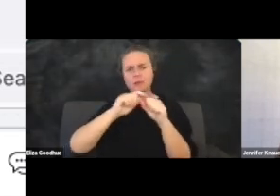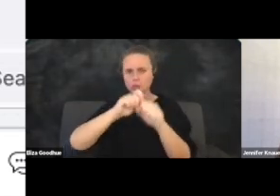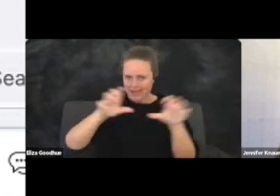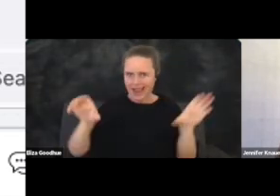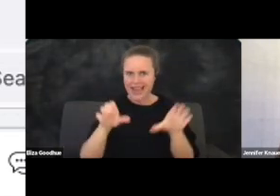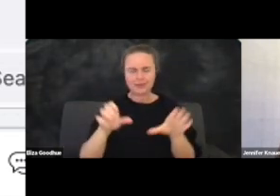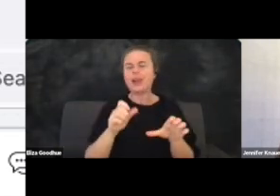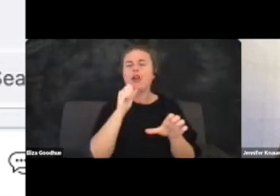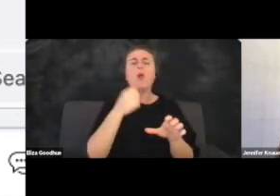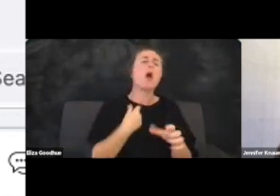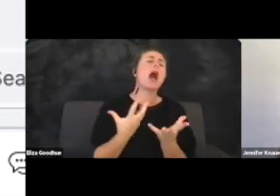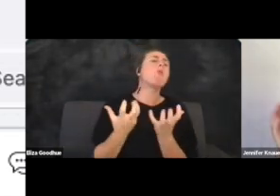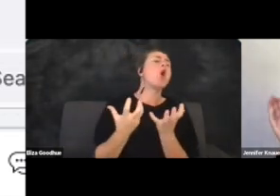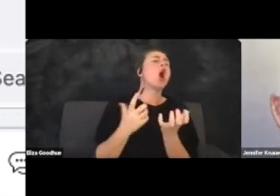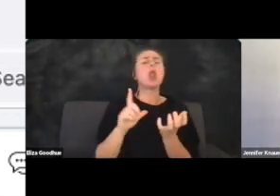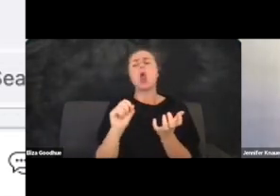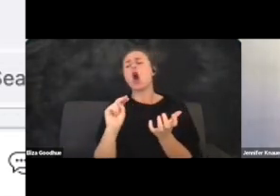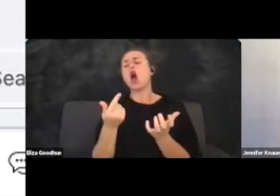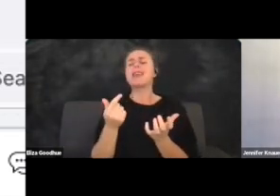what I'm capable of doing.